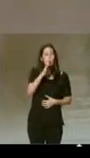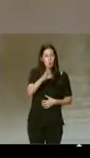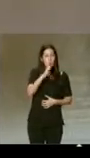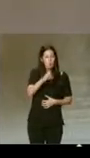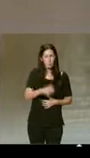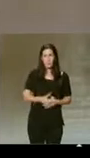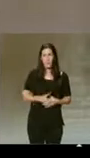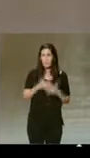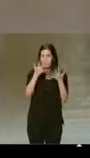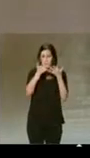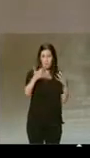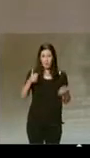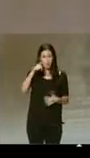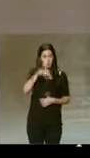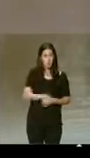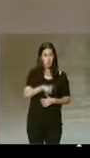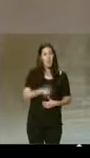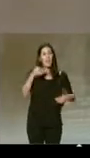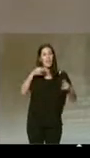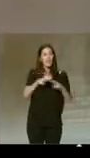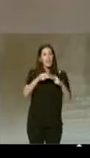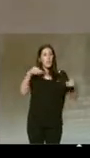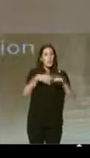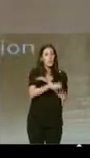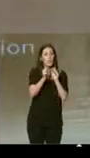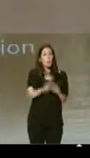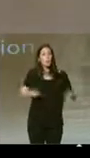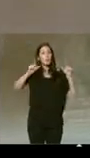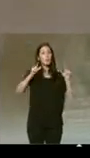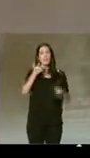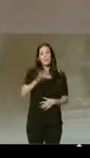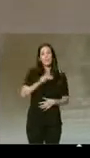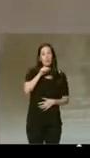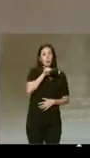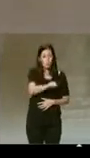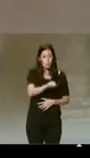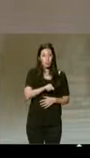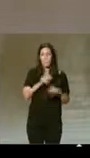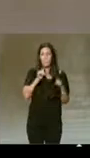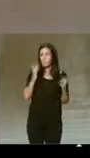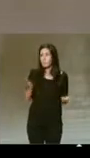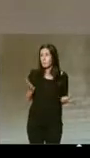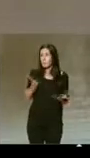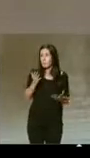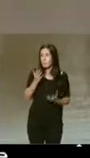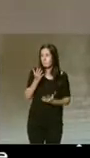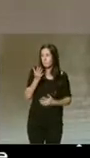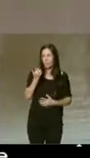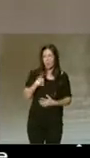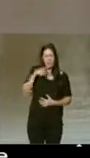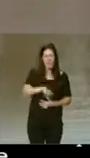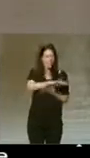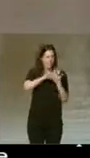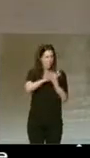the motto and the main title of this meeting, an accessible society where the protagonist is